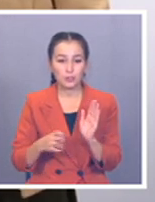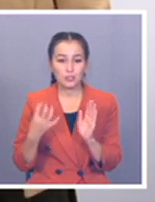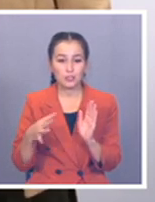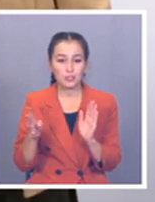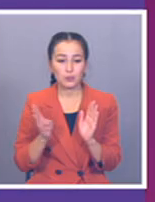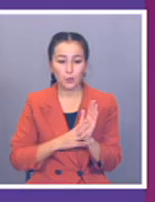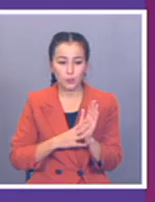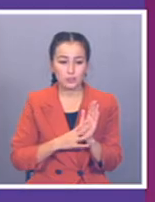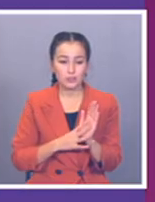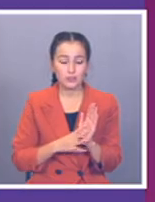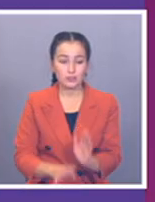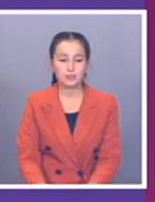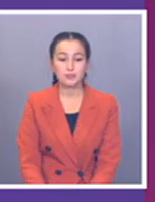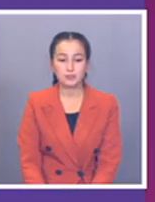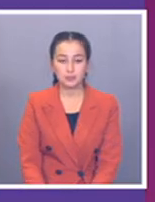1949.